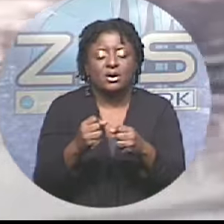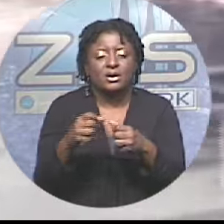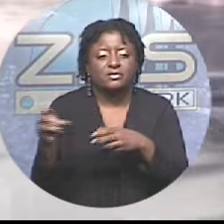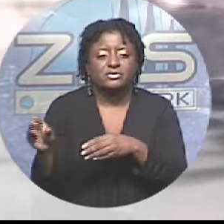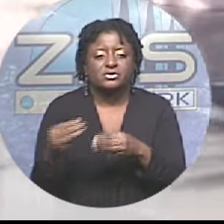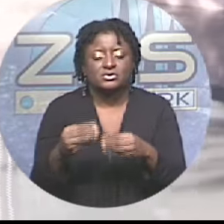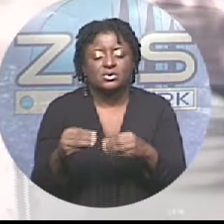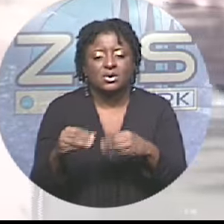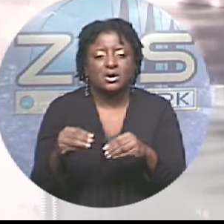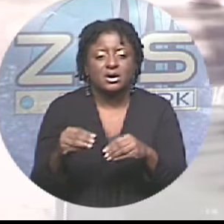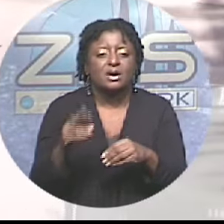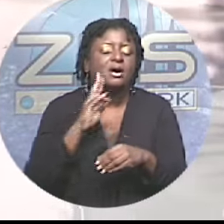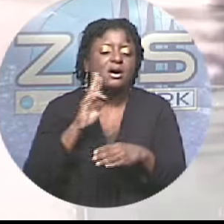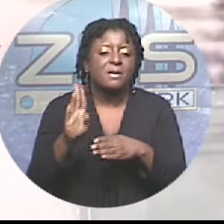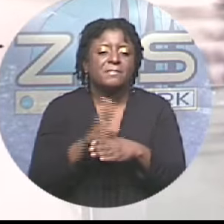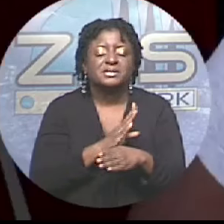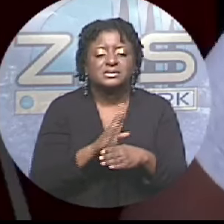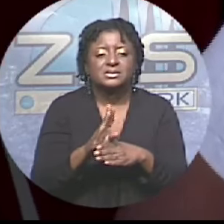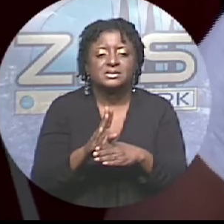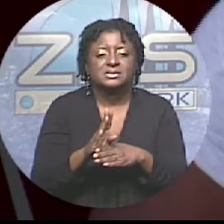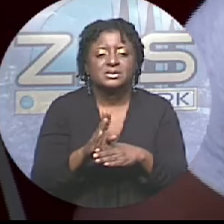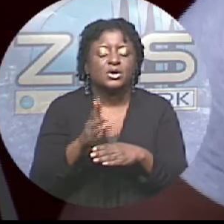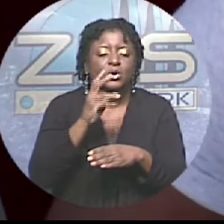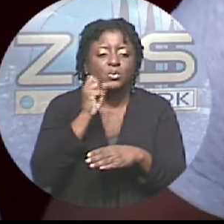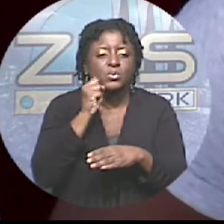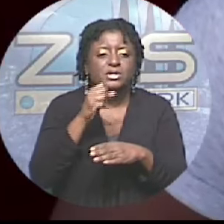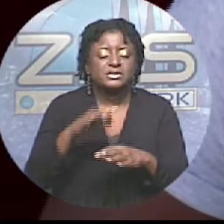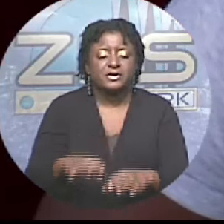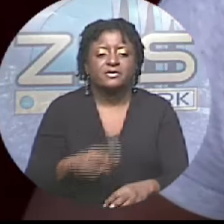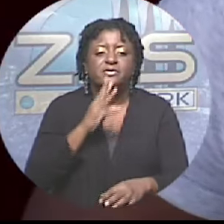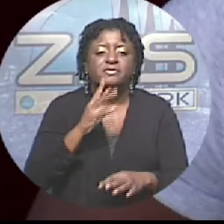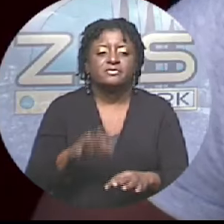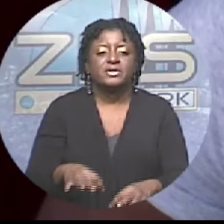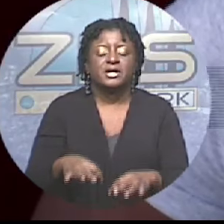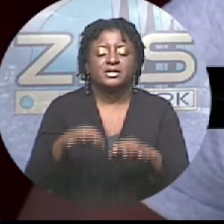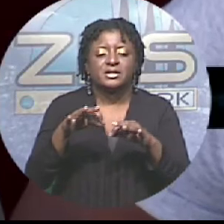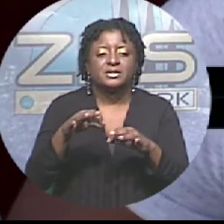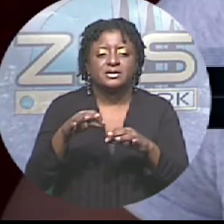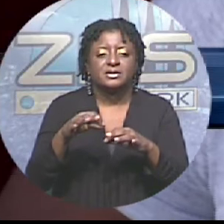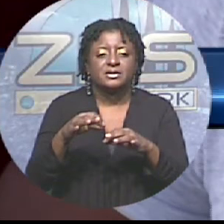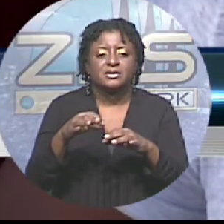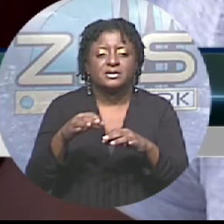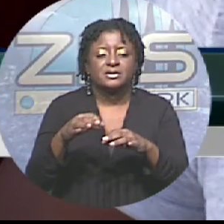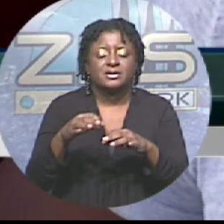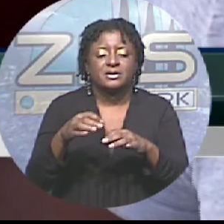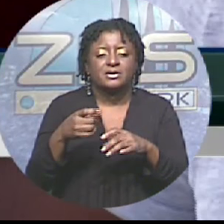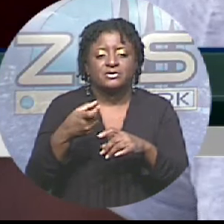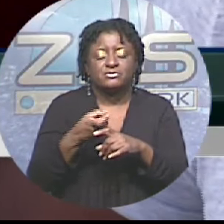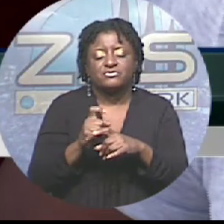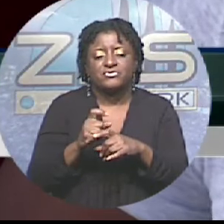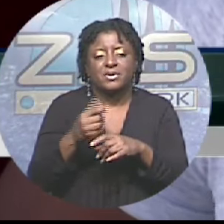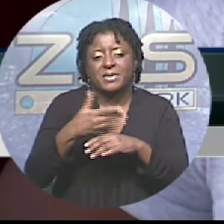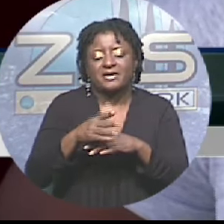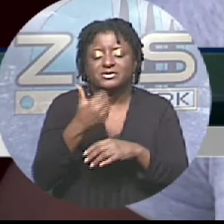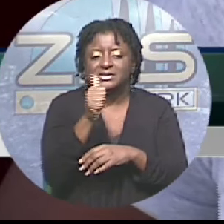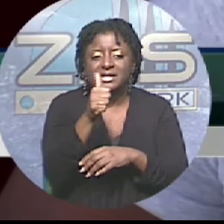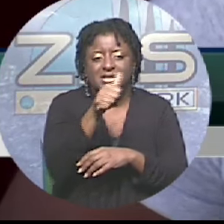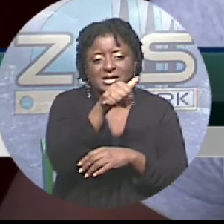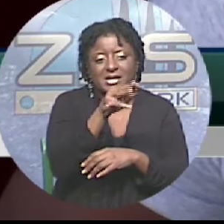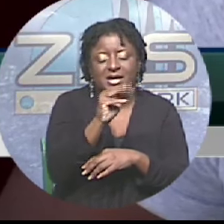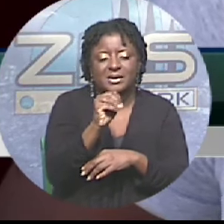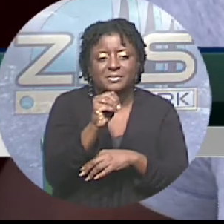teams could be seen working, was flooded. From after 10 o'clock this morning, water, I don't know what the Ministry of Works were doing up there,